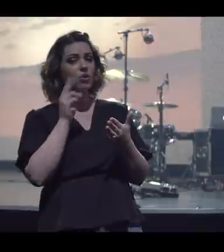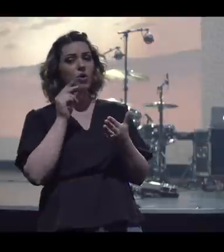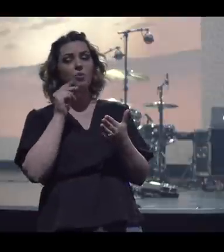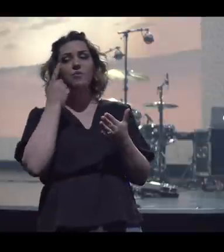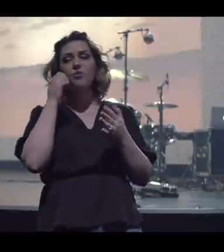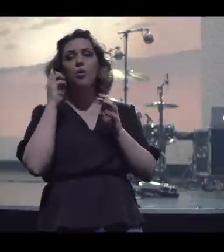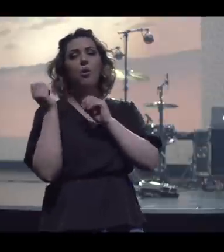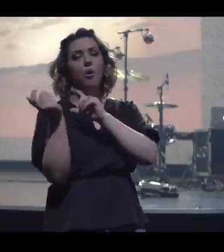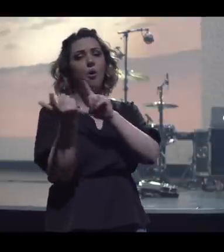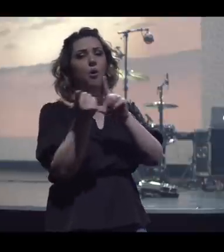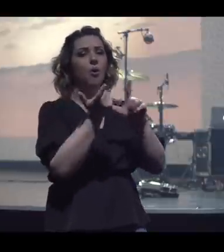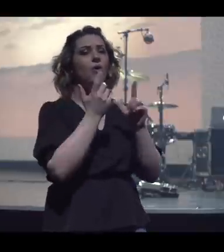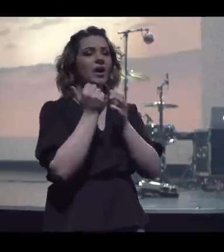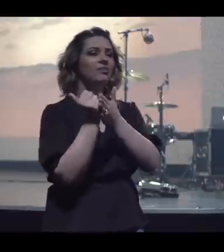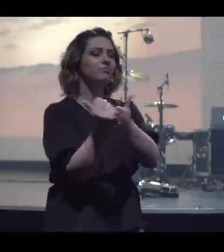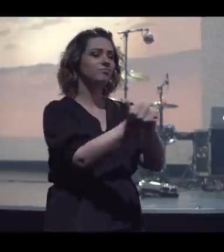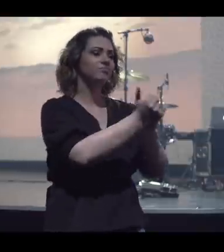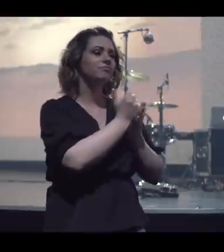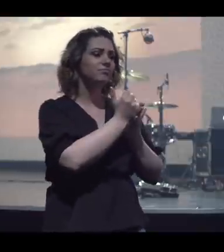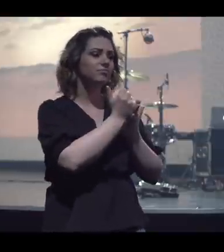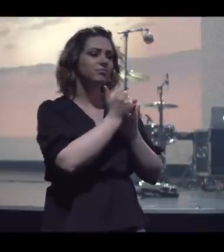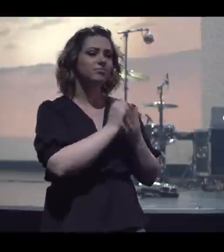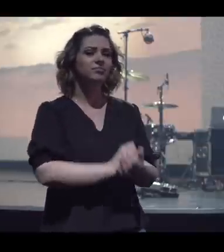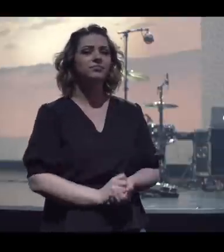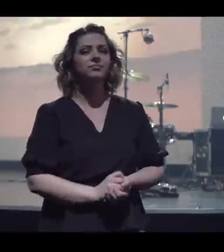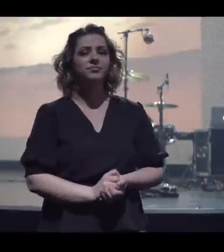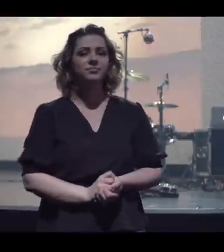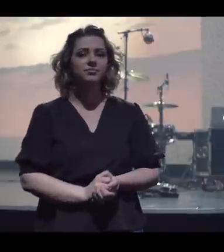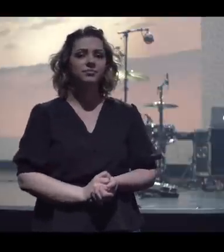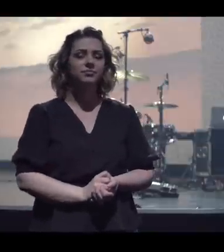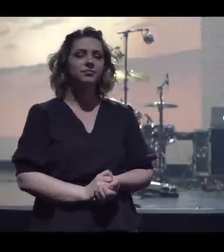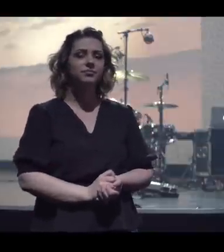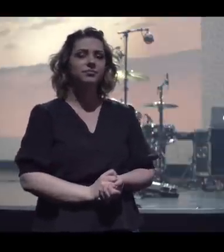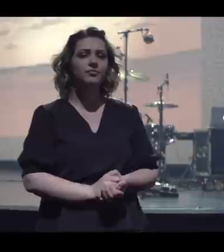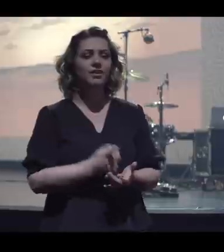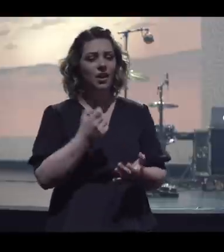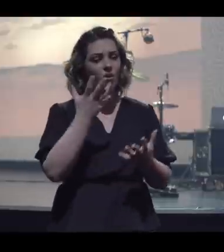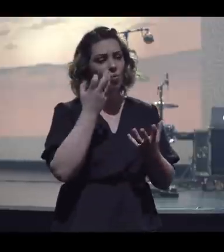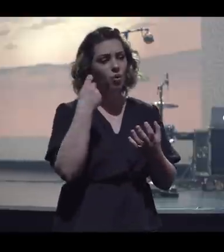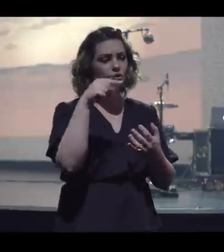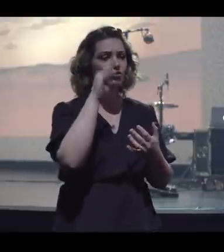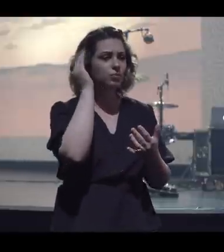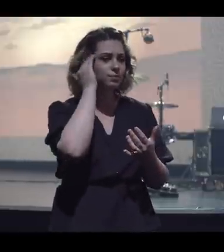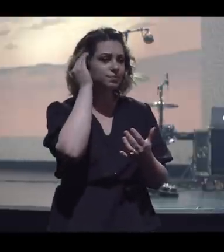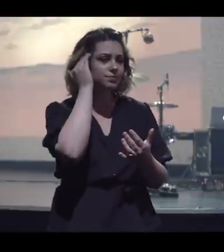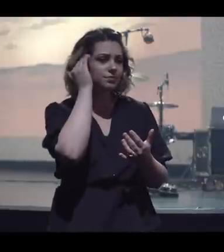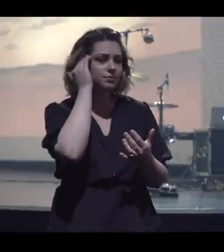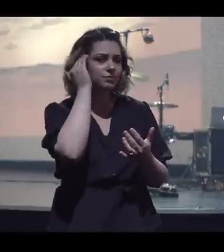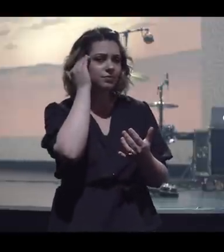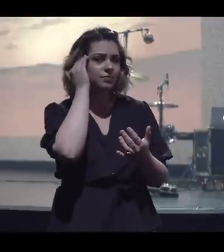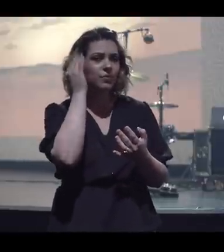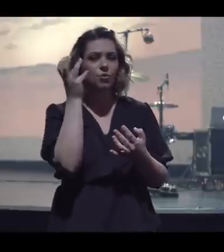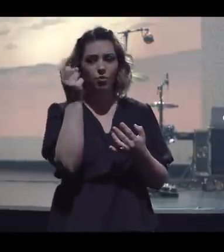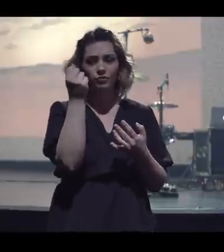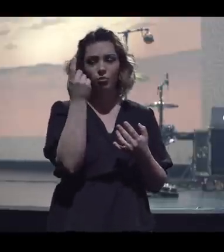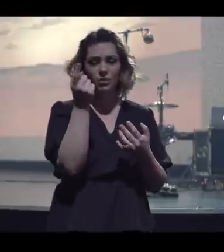I may be helpful for you. I just want you to know this. So could you just huddle up for just a